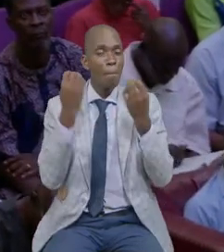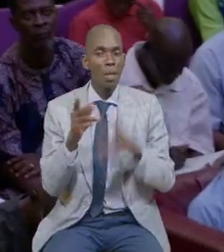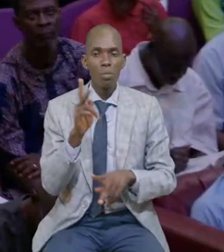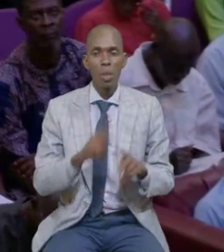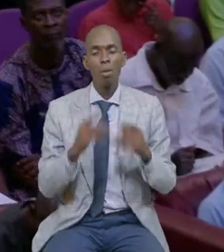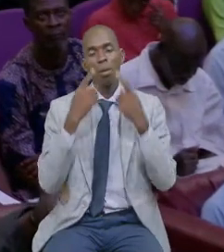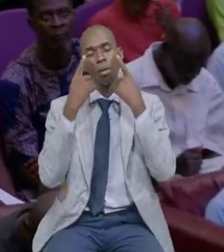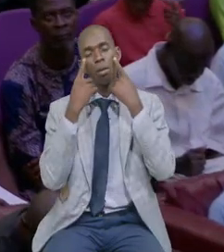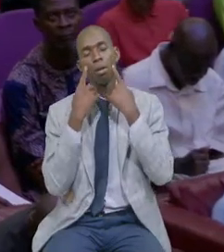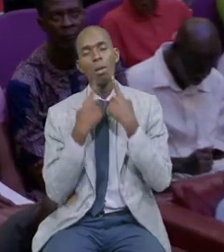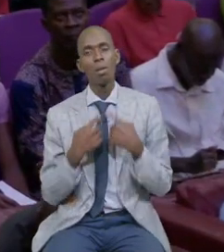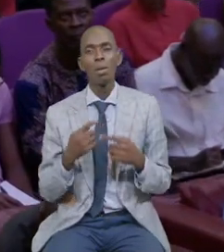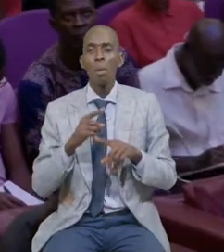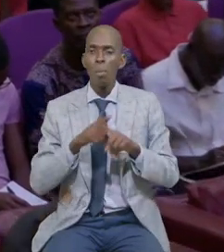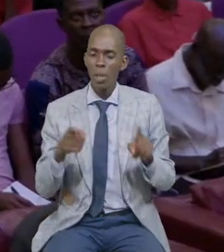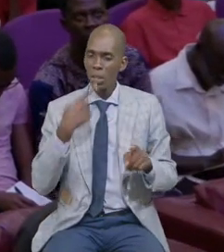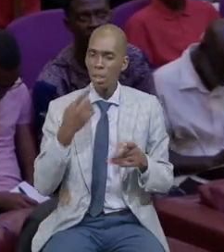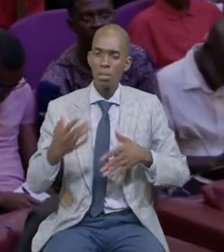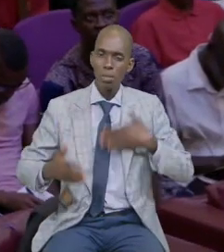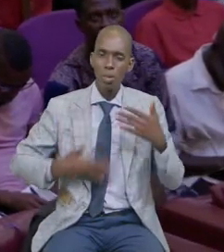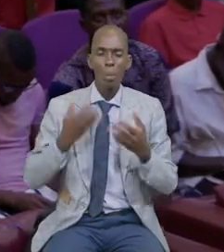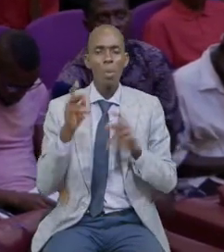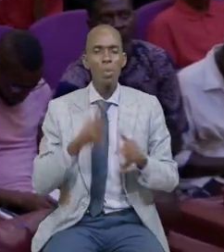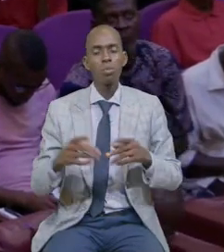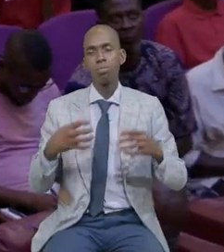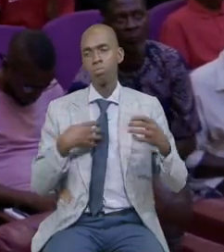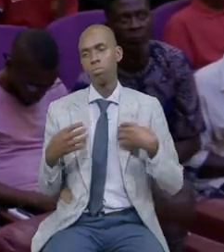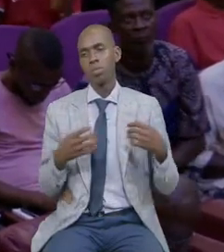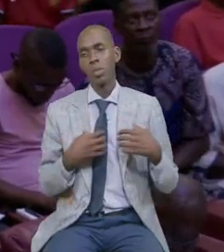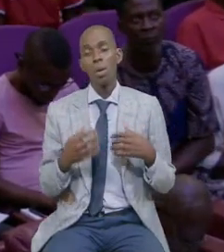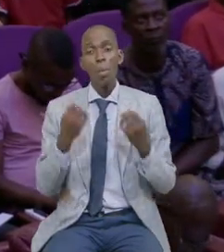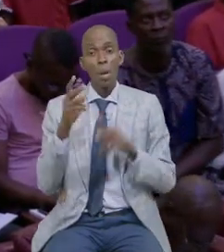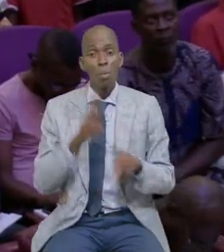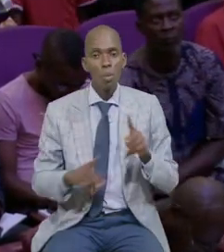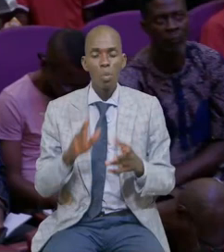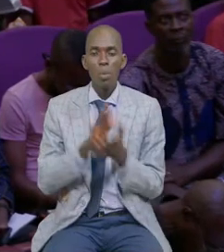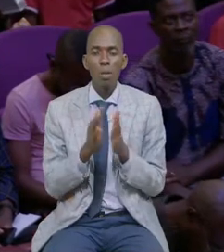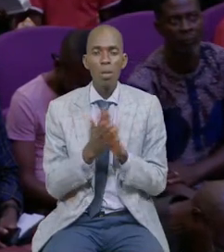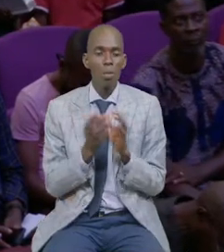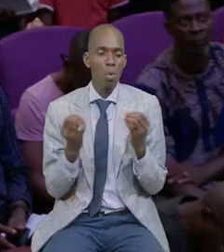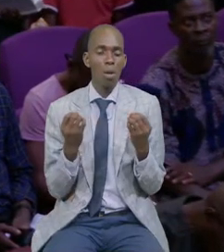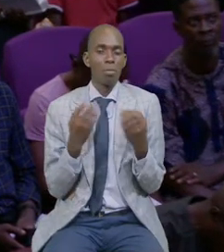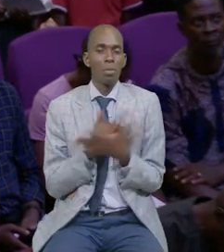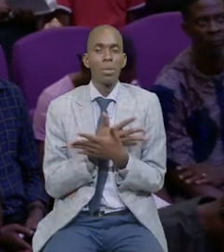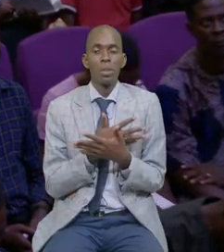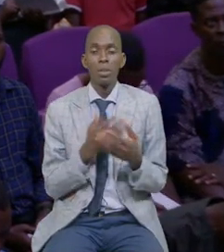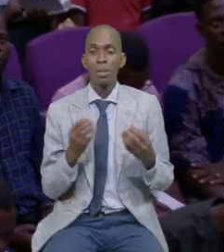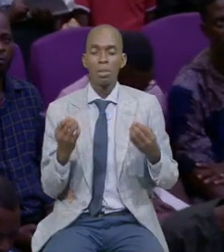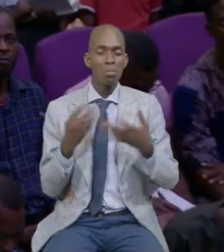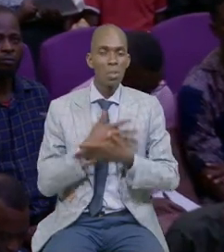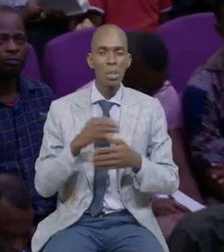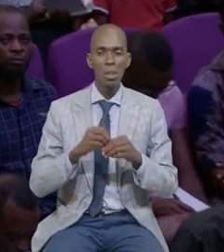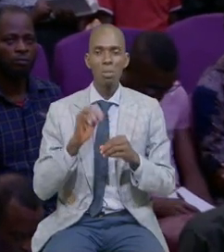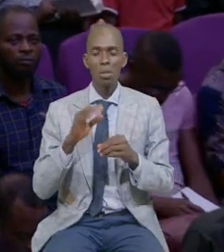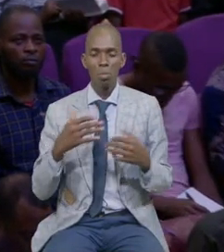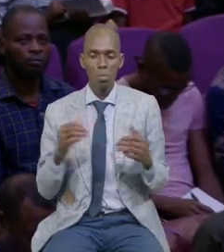but rejoice. Many people complain, but rejoice. Many people become afraid, they are timid and they are fearful. This